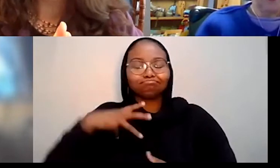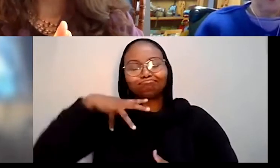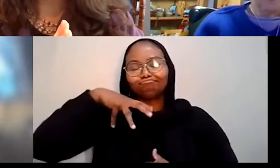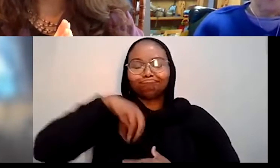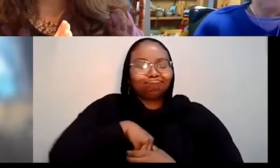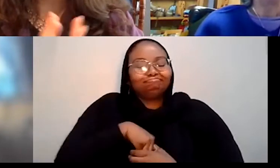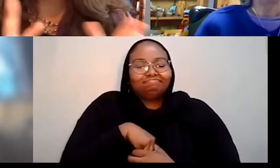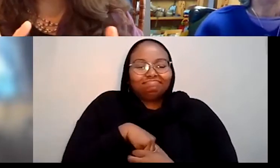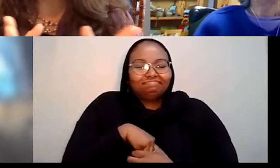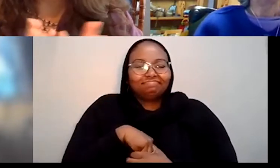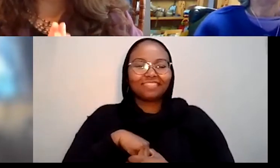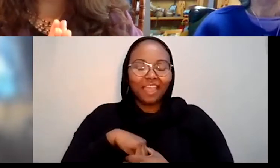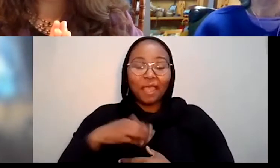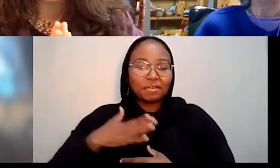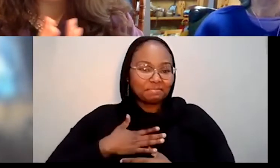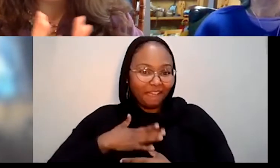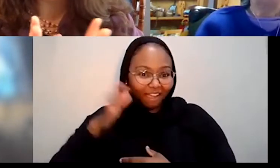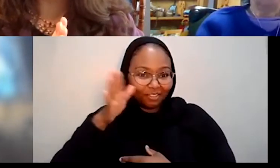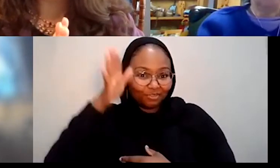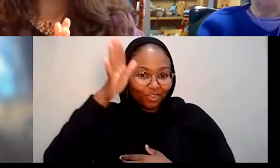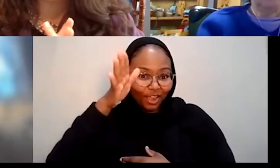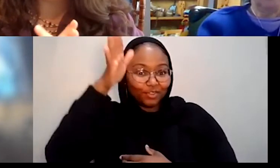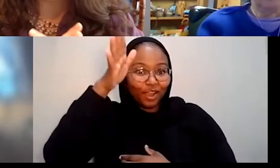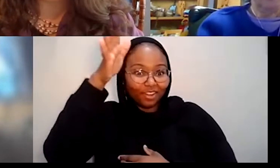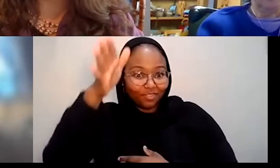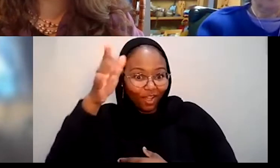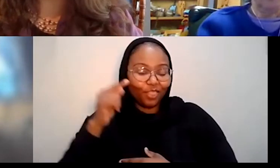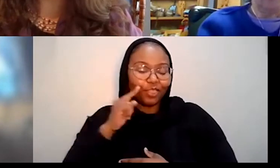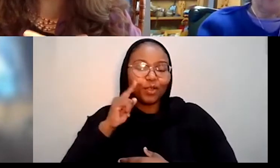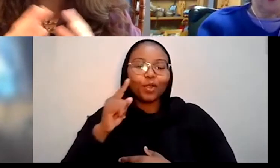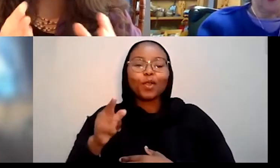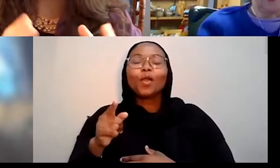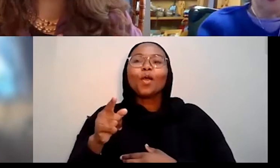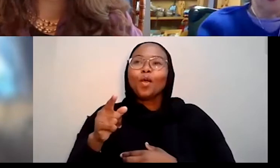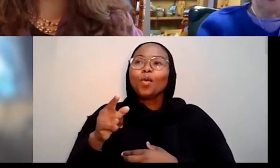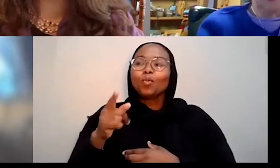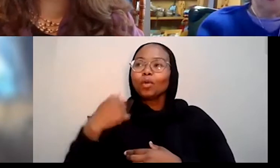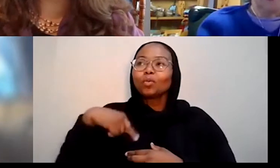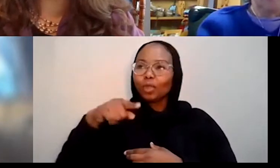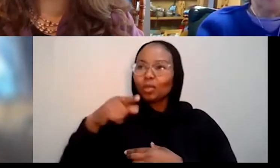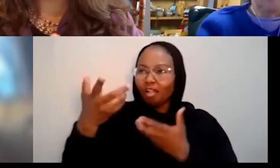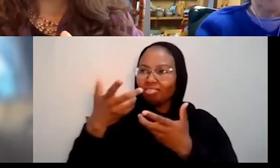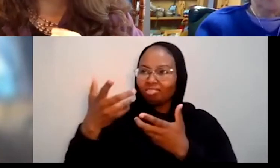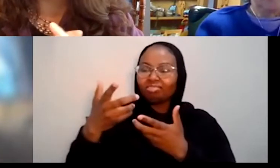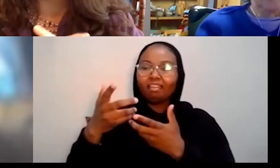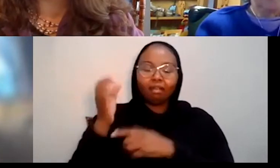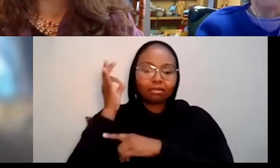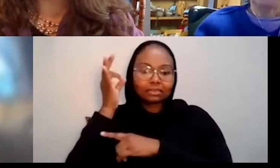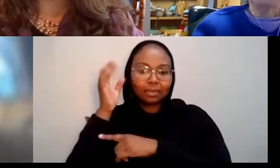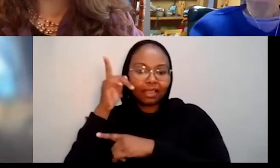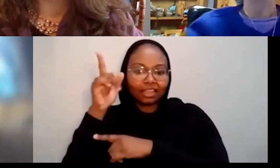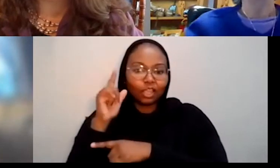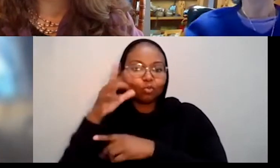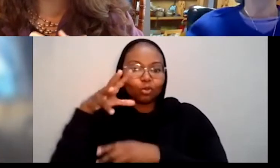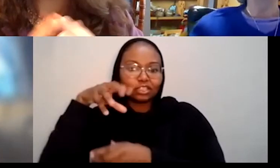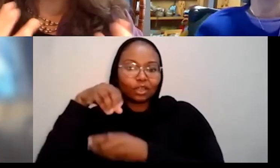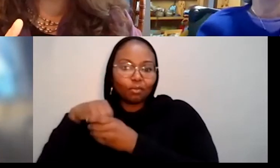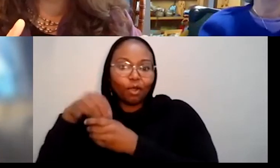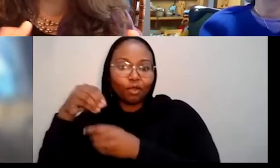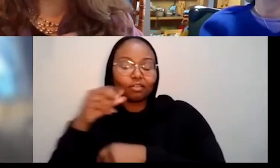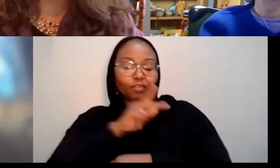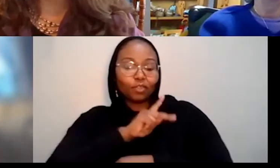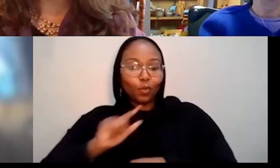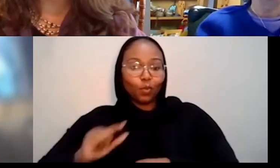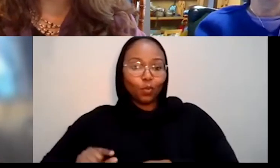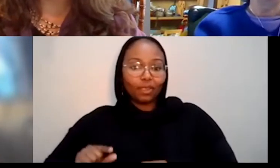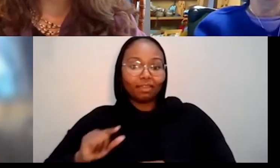great-grandfather, when we spoke at Westminster Abbey, these were some of my remarks, was part of the Queen's Guard, Queen Victoria's Guard, and he was